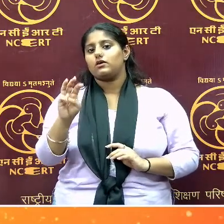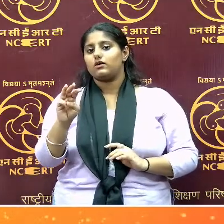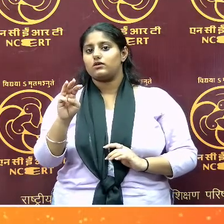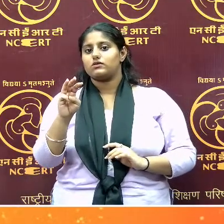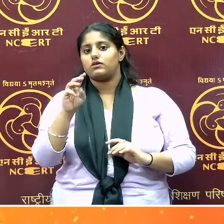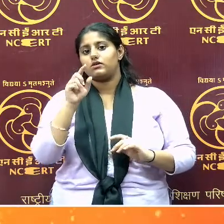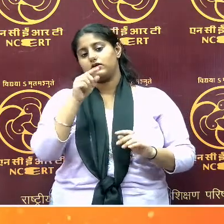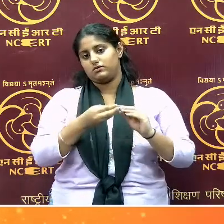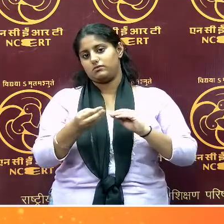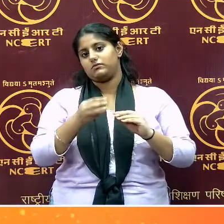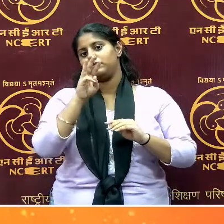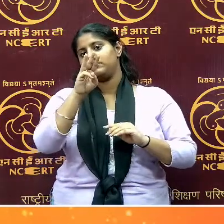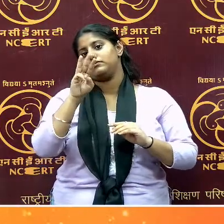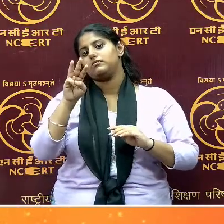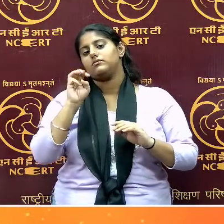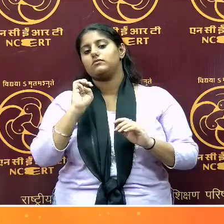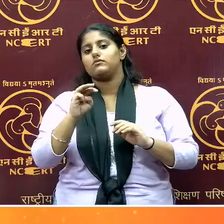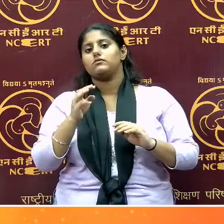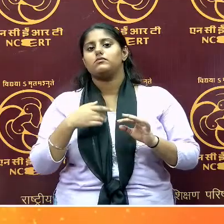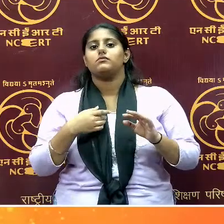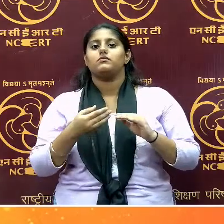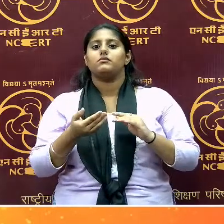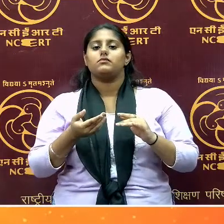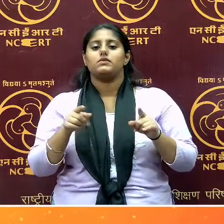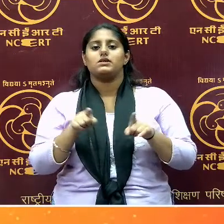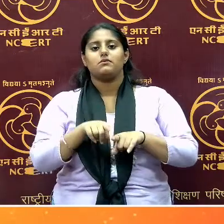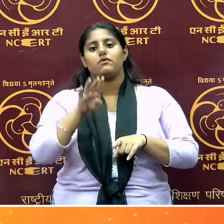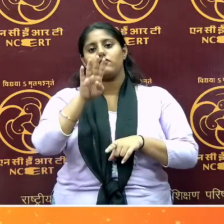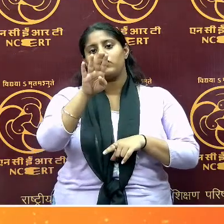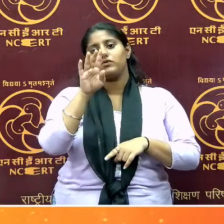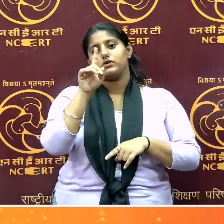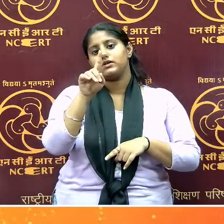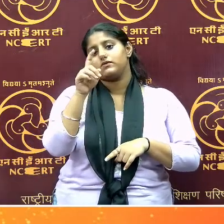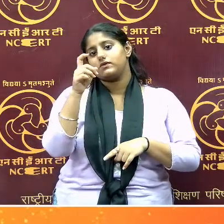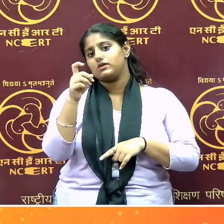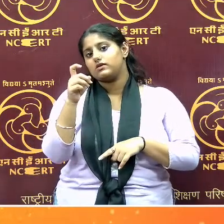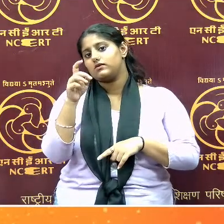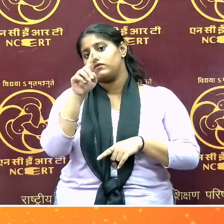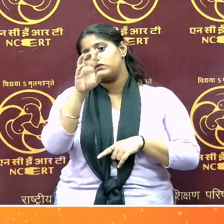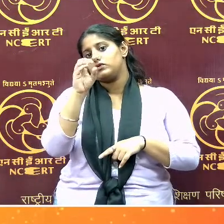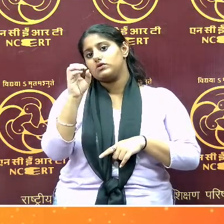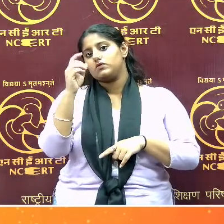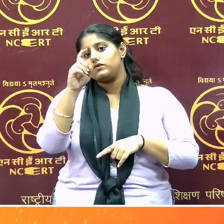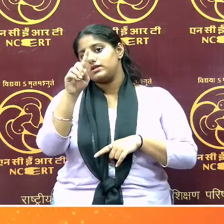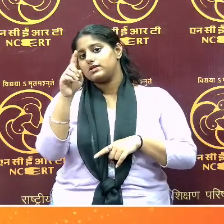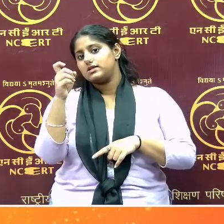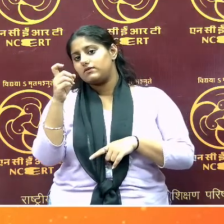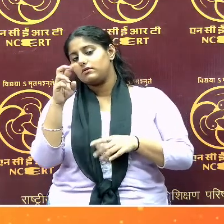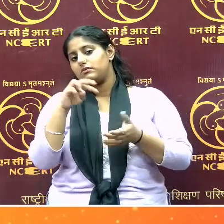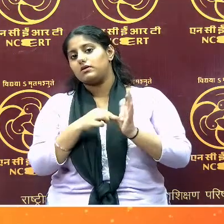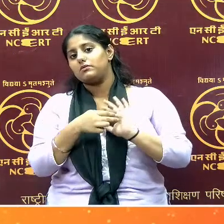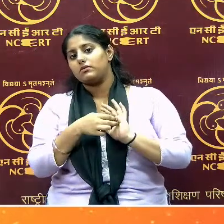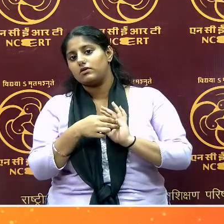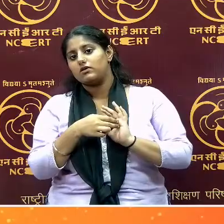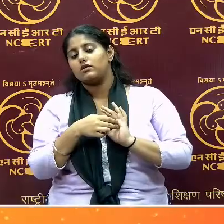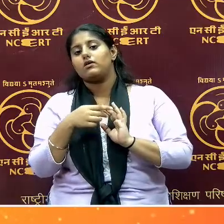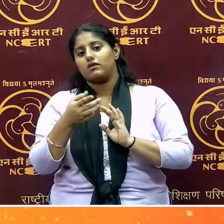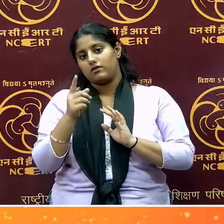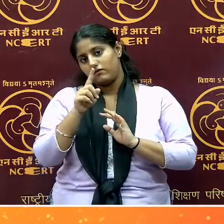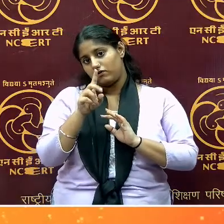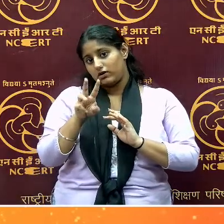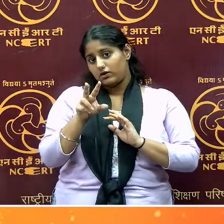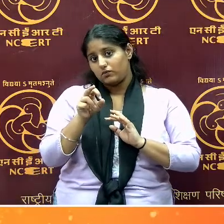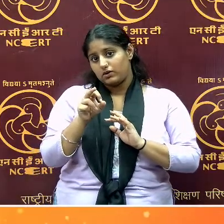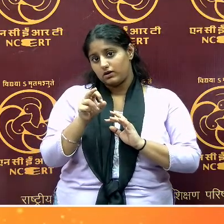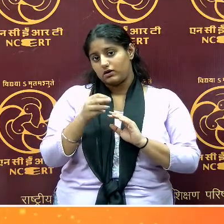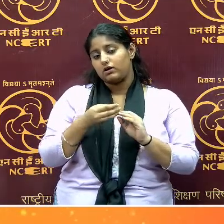1000 is 3000. Likewise, for 4017, nearest 10 is going to be 4020, nearest 100 is going